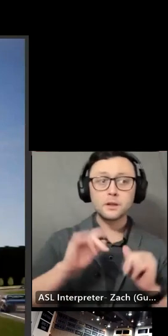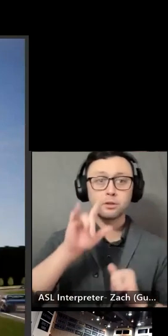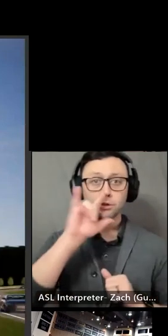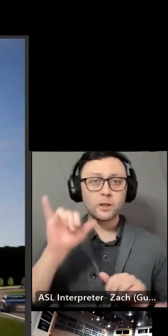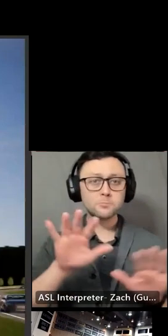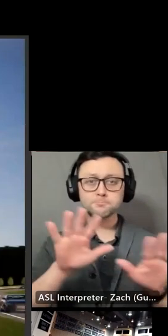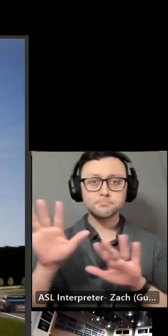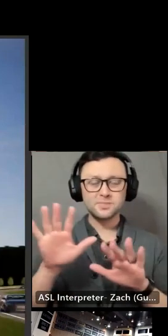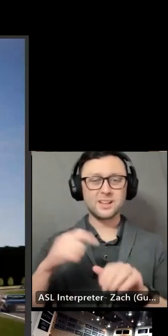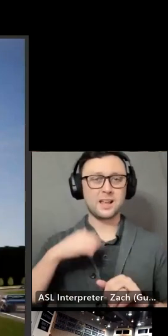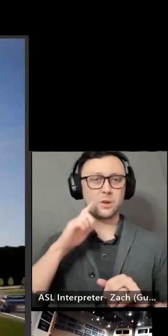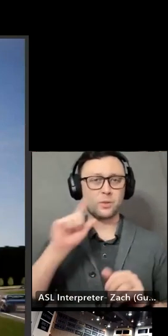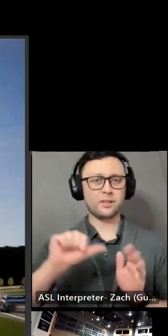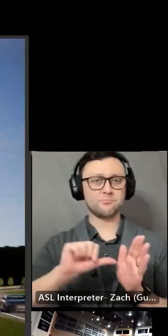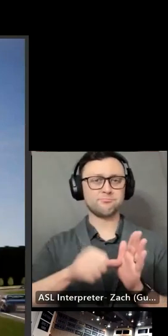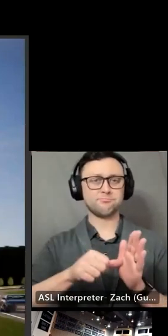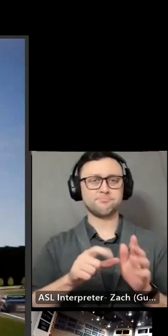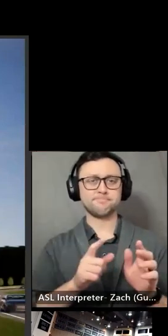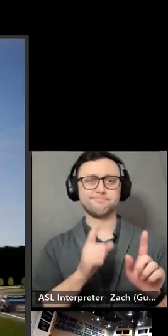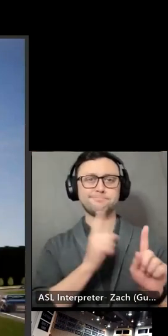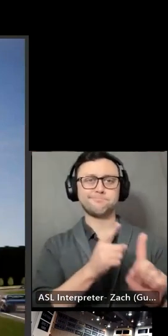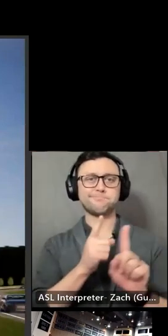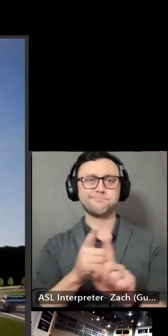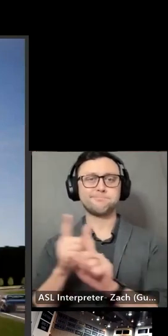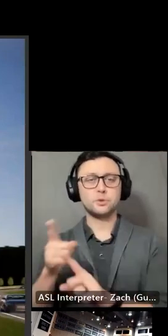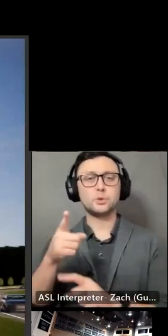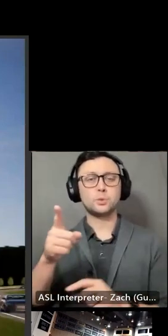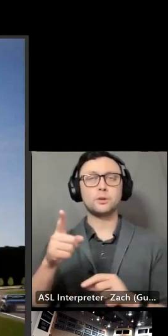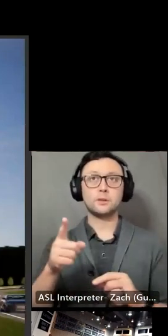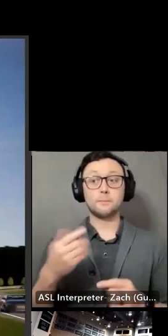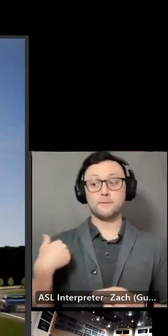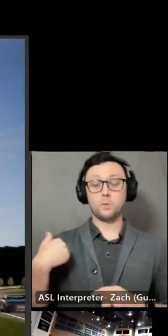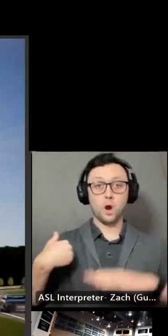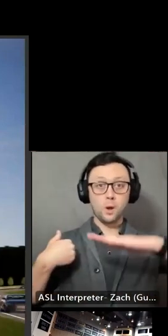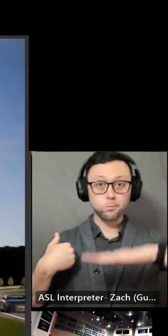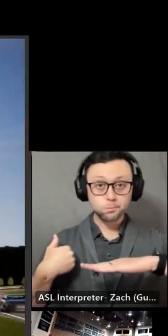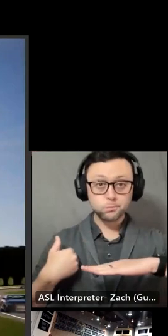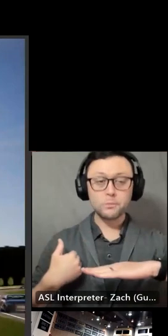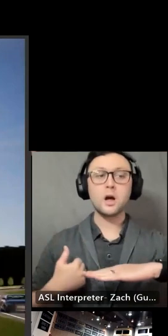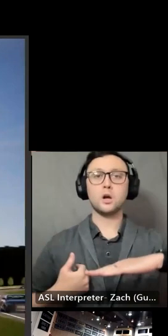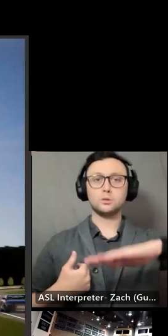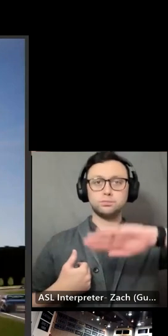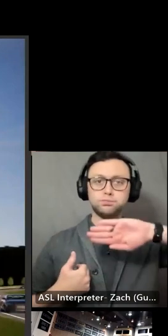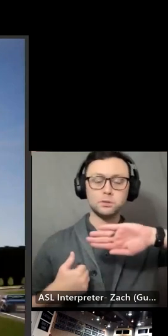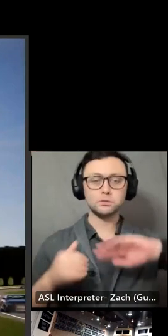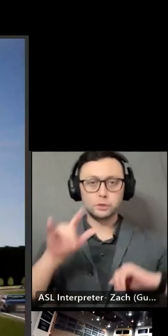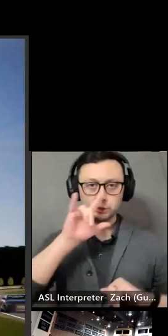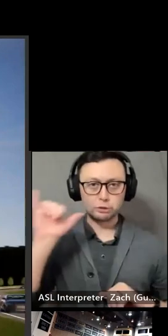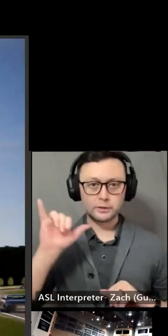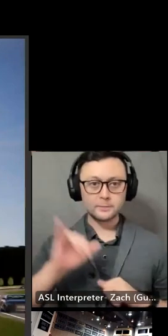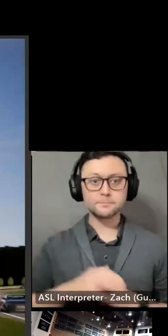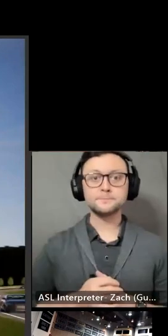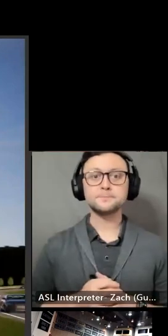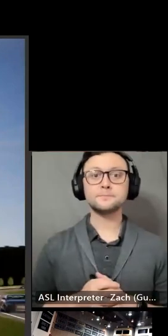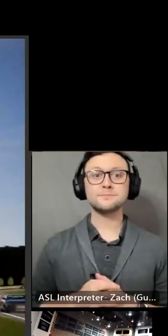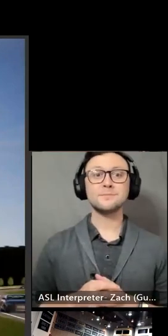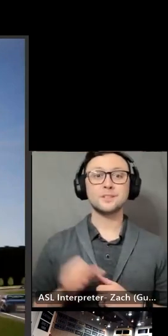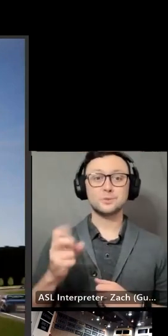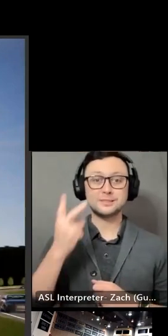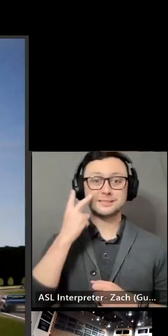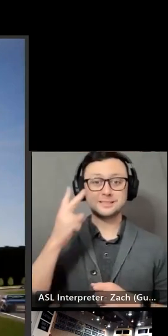just highlight, you can visualize what I was describing with that second level standing over the culvert and that open